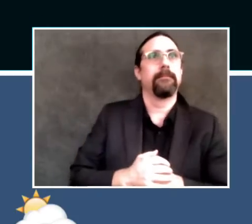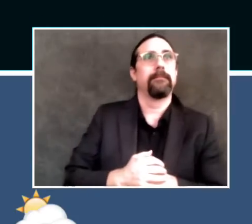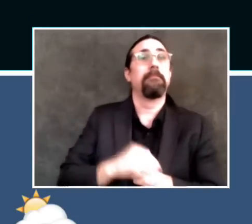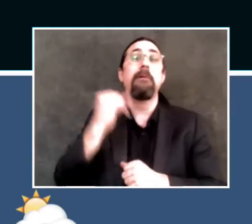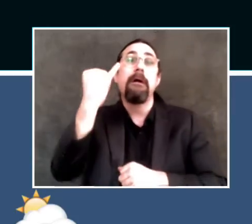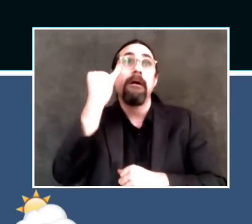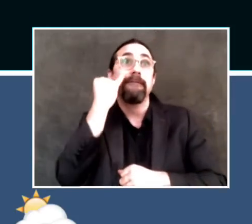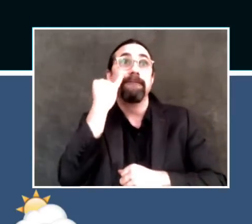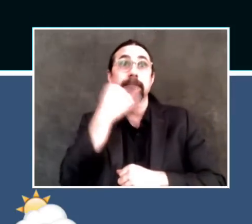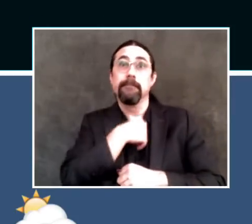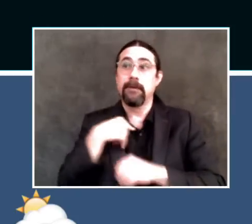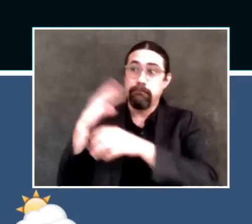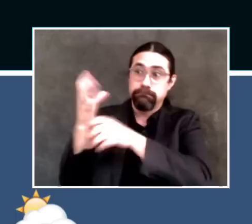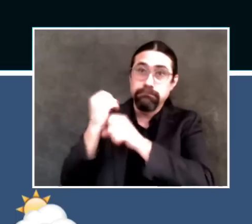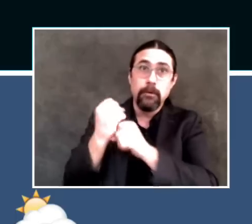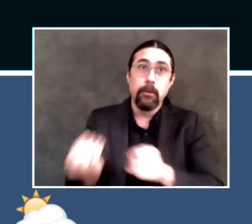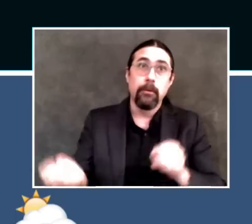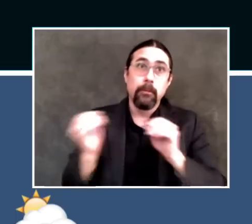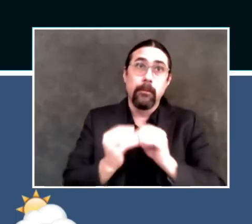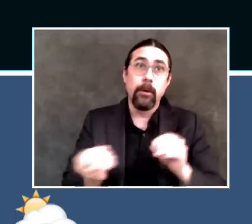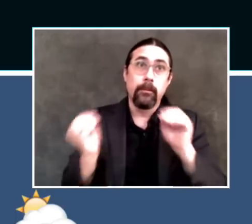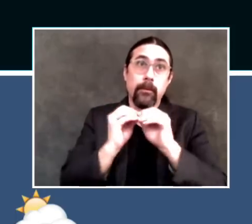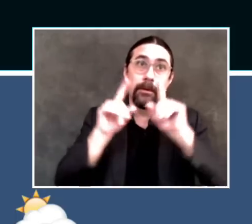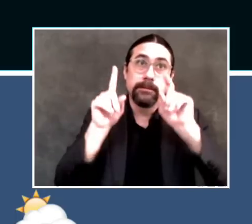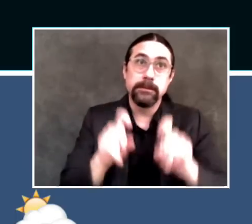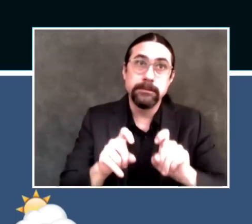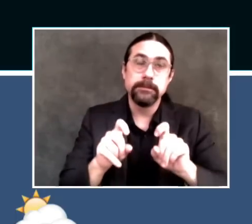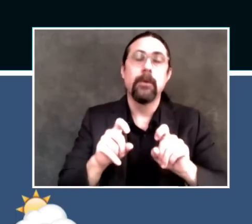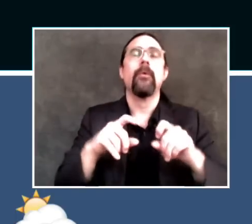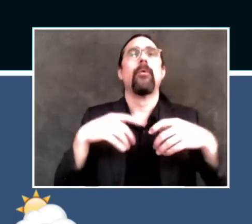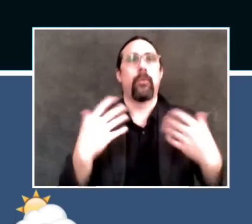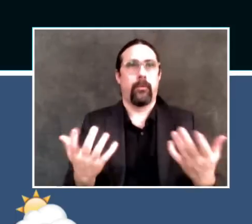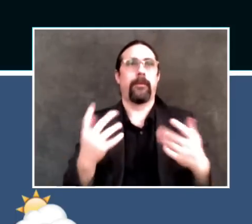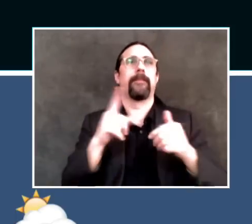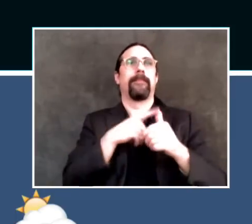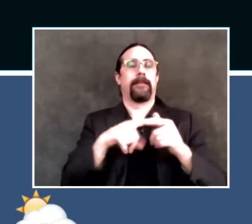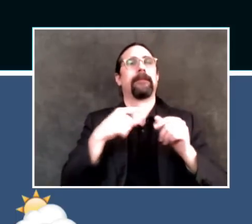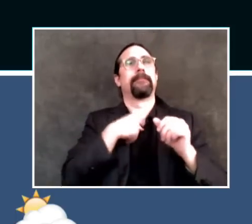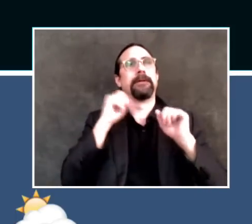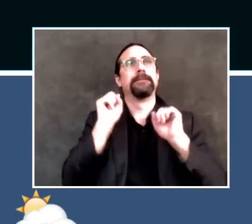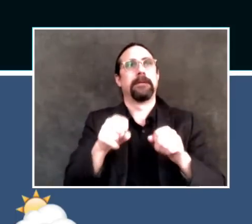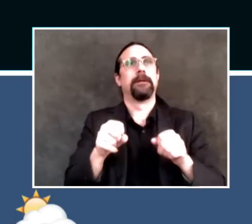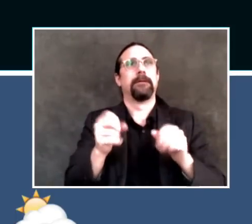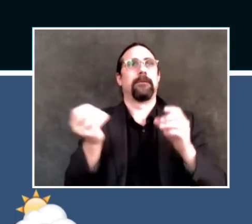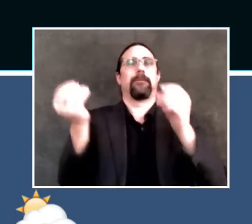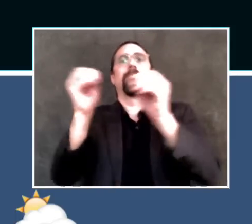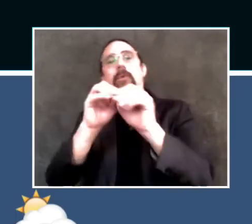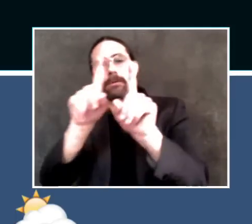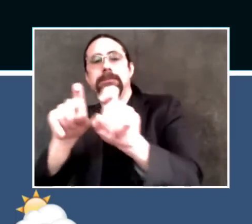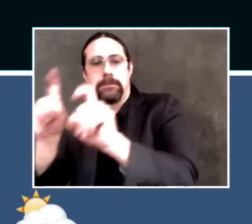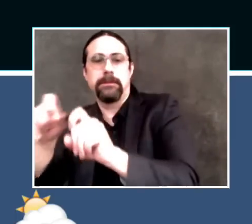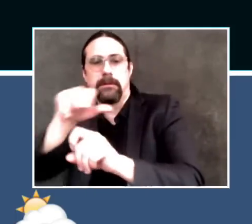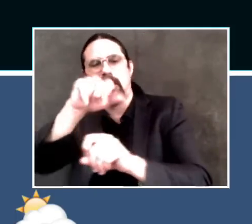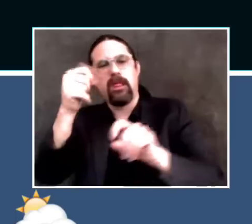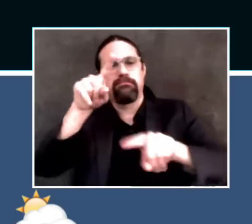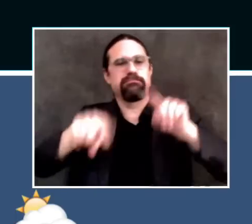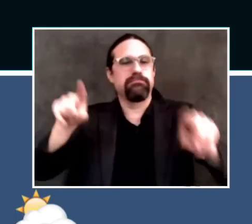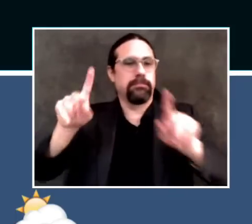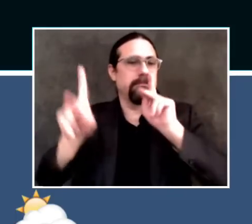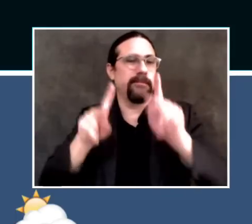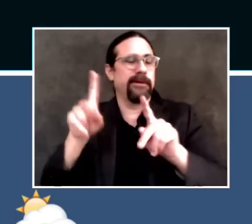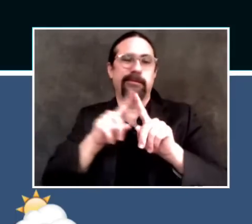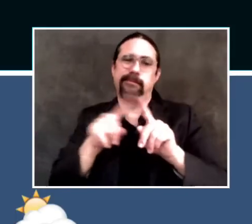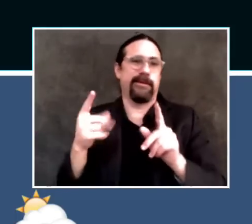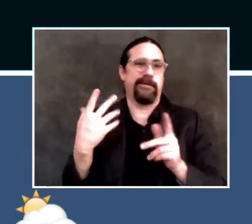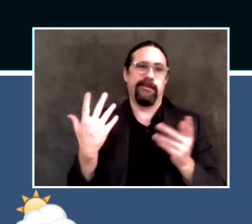this phase, but we're going to need more testing. If we're going to use testing in any other strategic ways or pinpointed ways, we've got